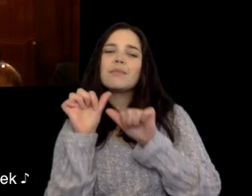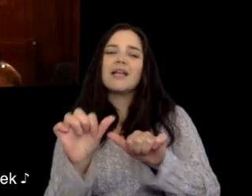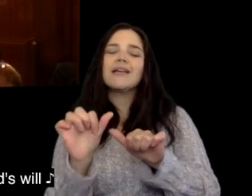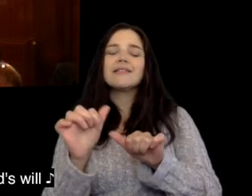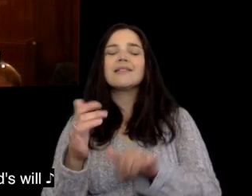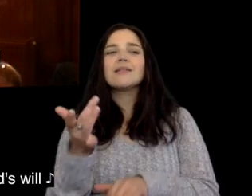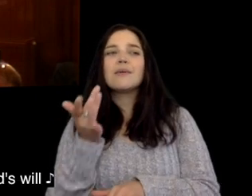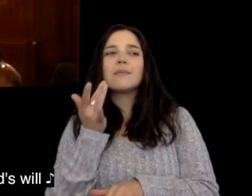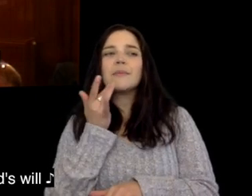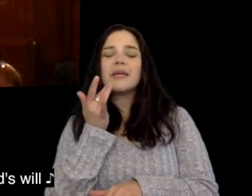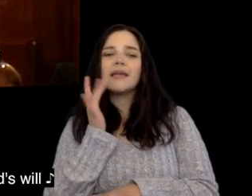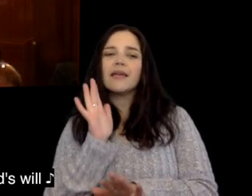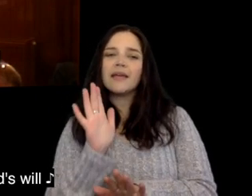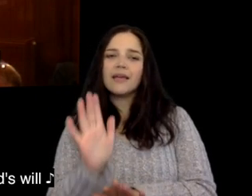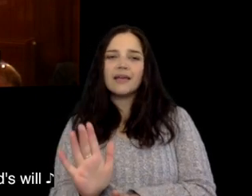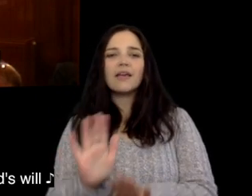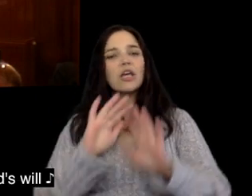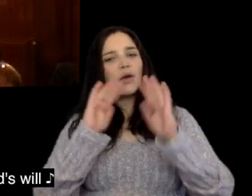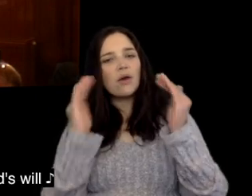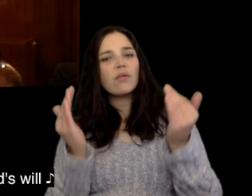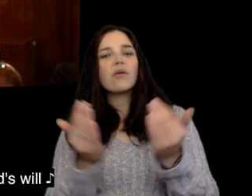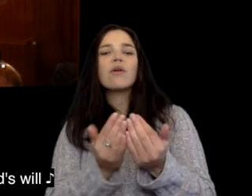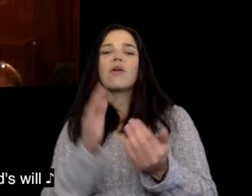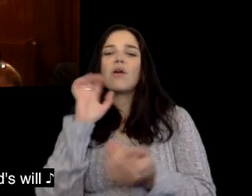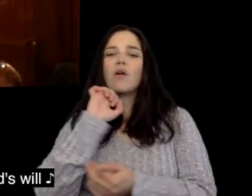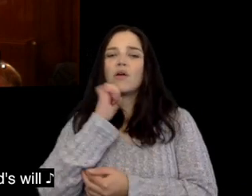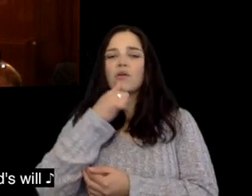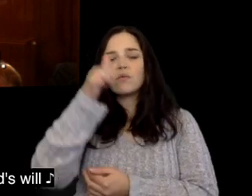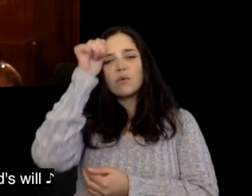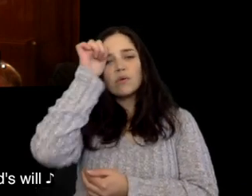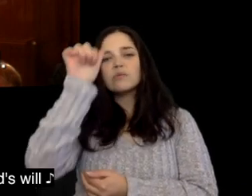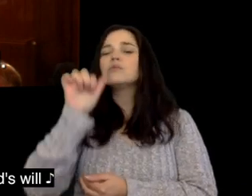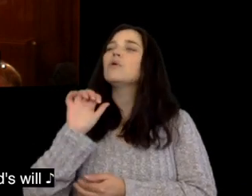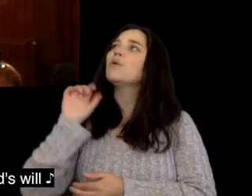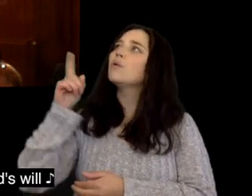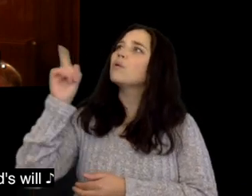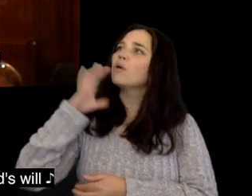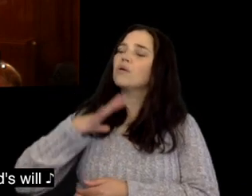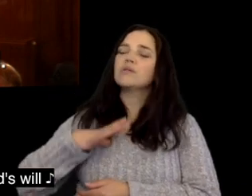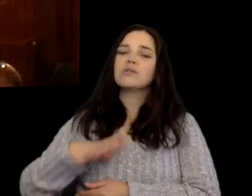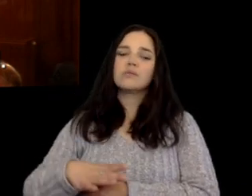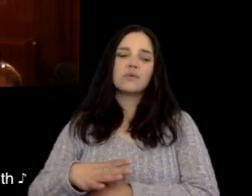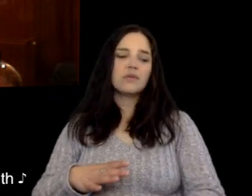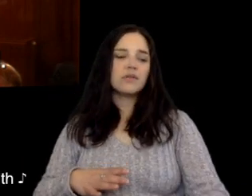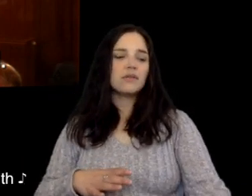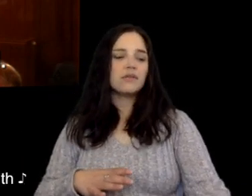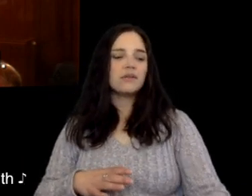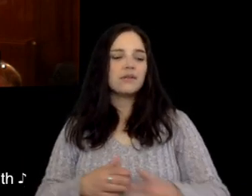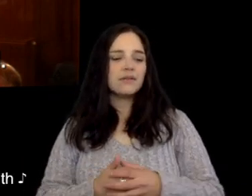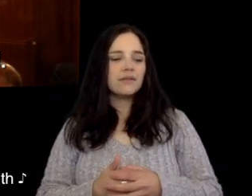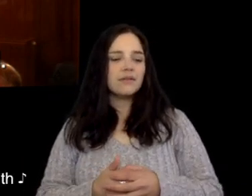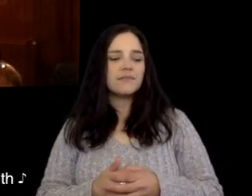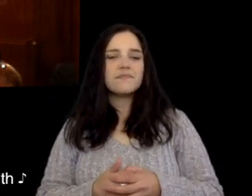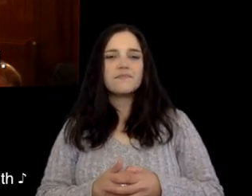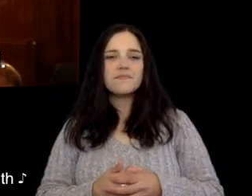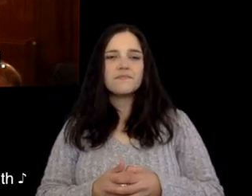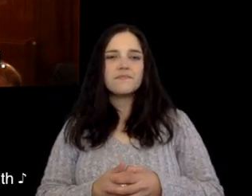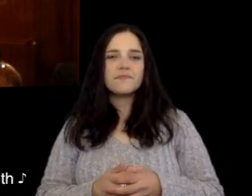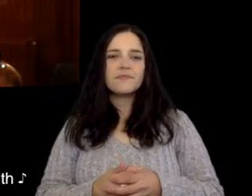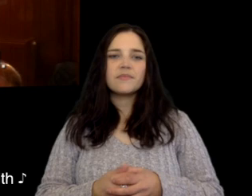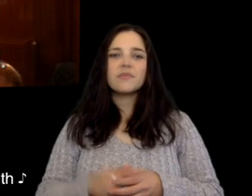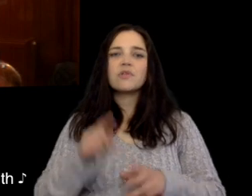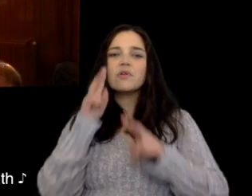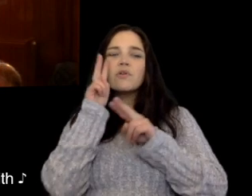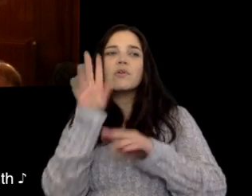He blesses the meek, the earth will know God's will.